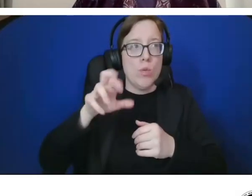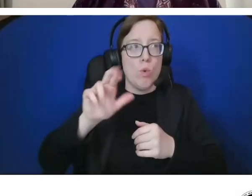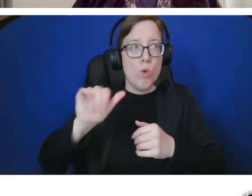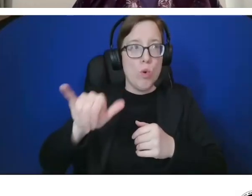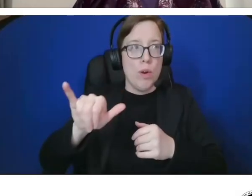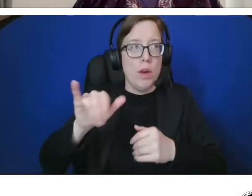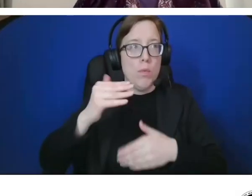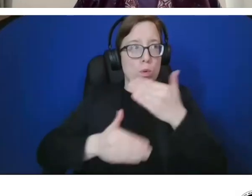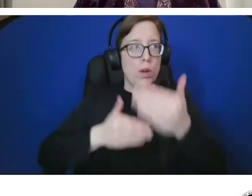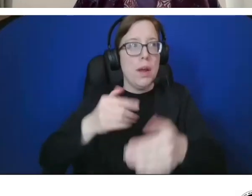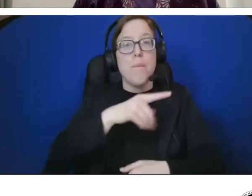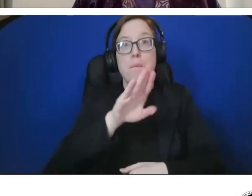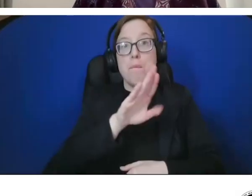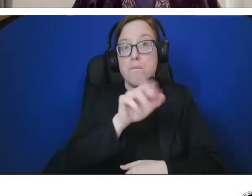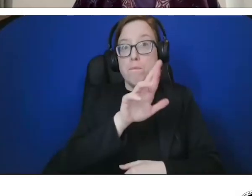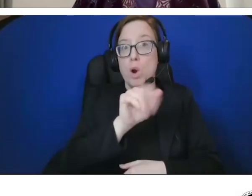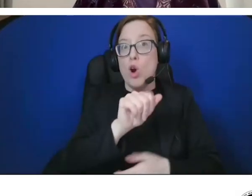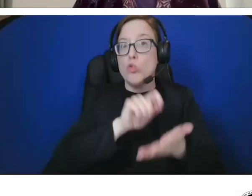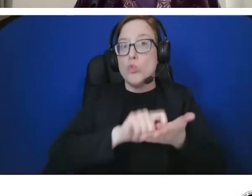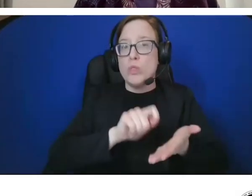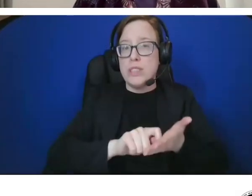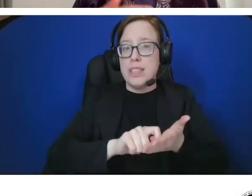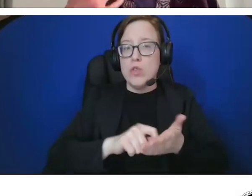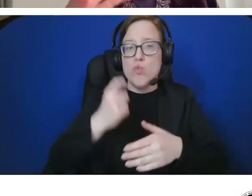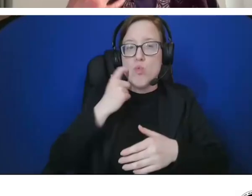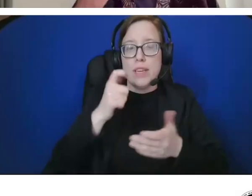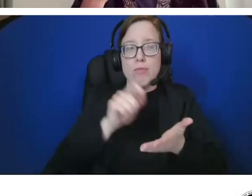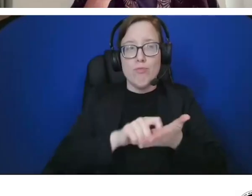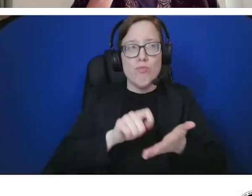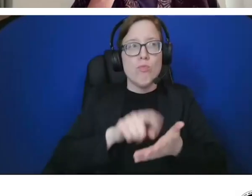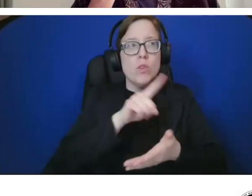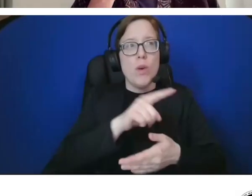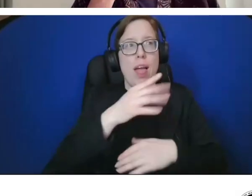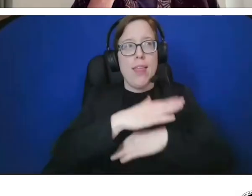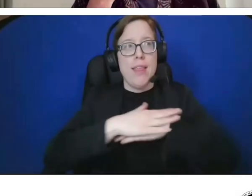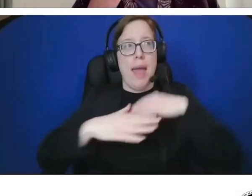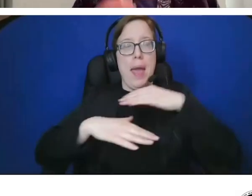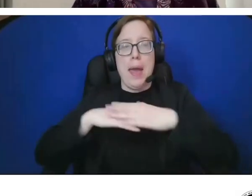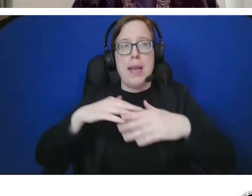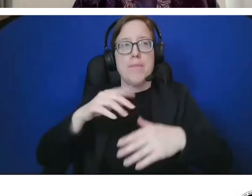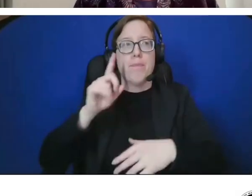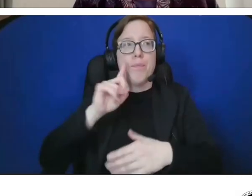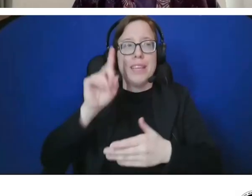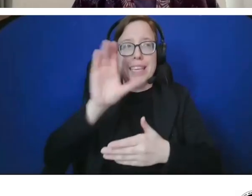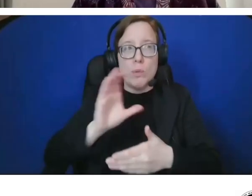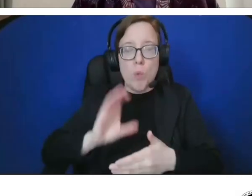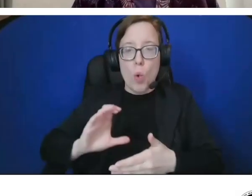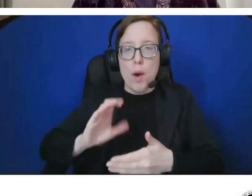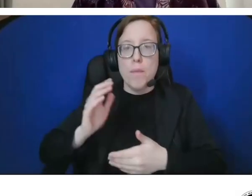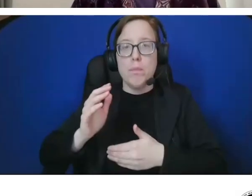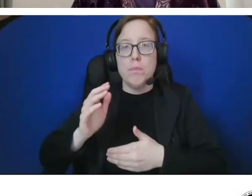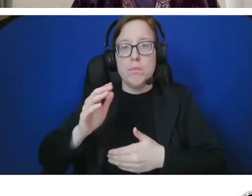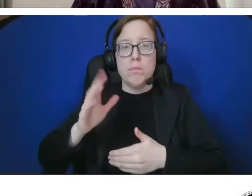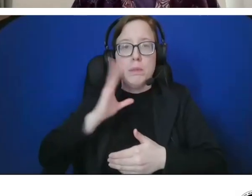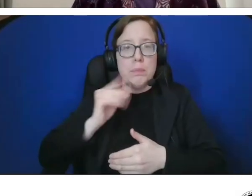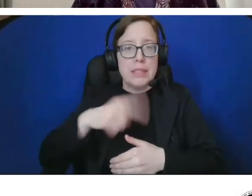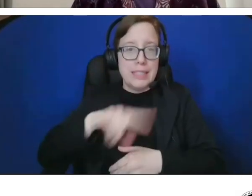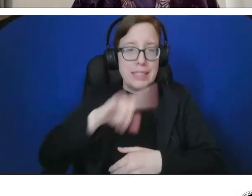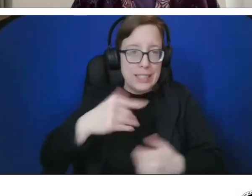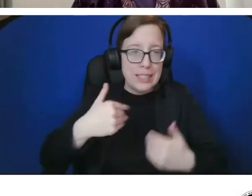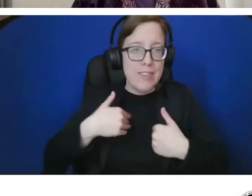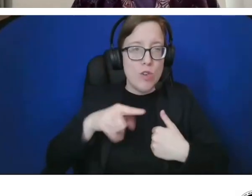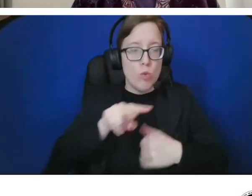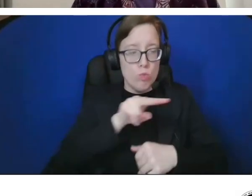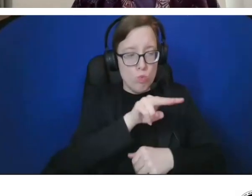written about this in recent years, about these haptic exploratory experiences that the kids have. And you